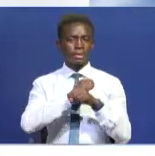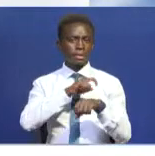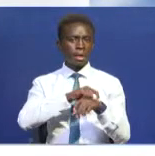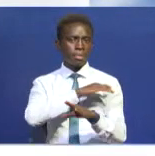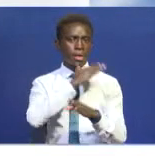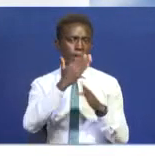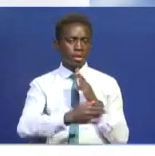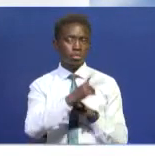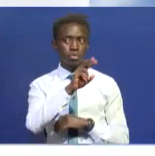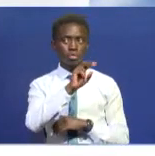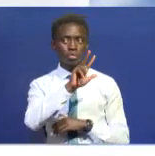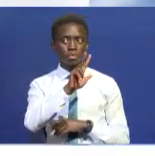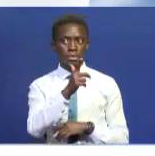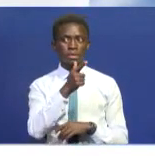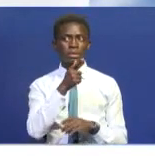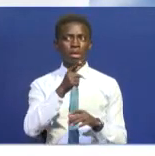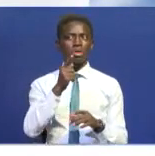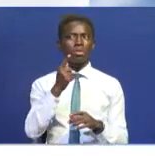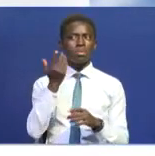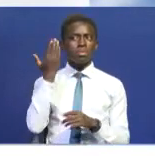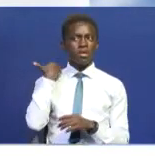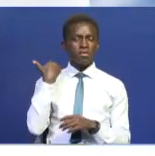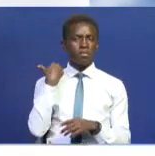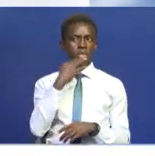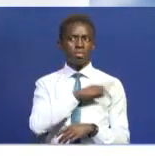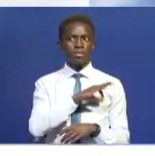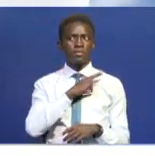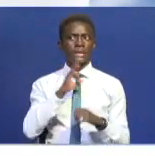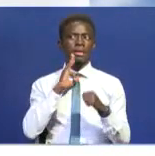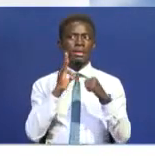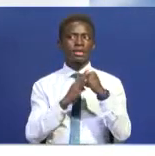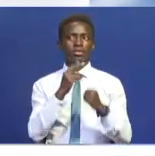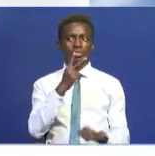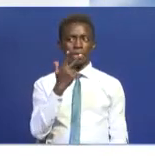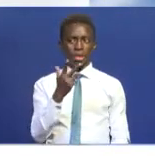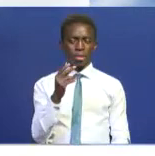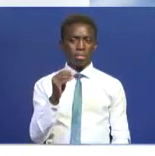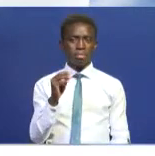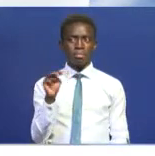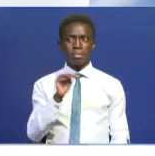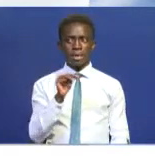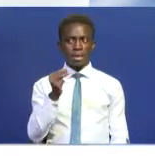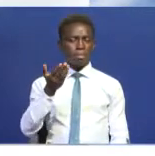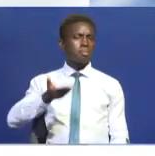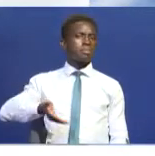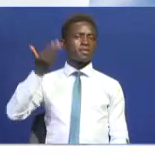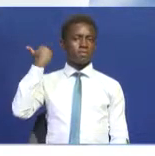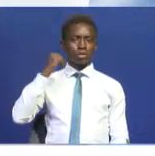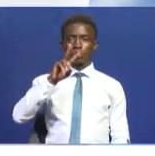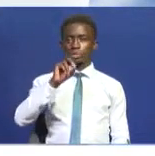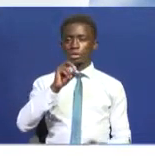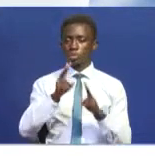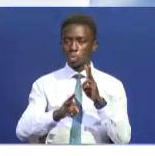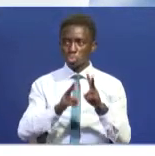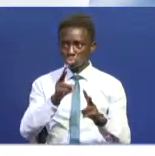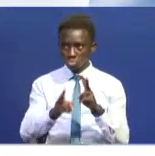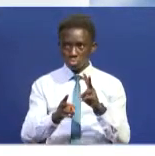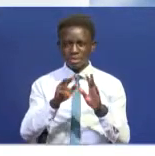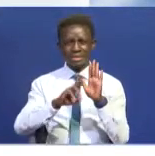to the restated profit before tax of 823 million shillings recorded in 2022, representing